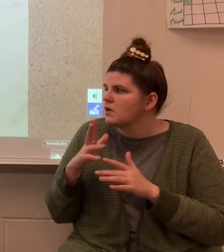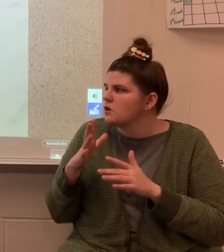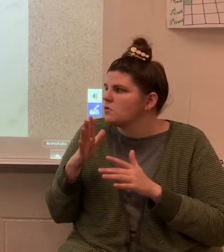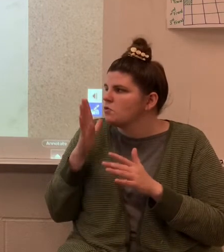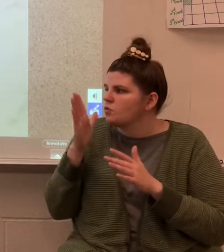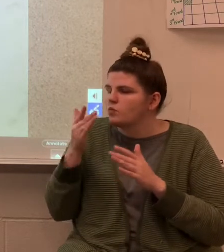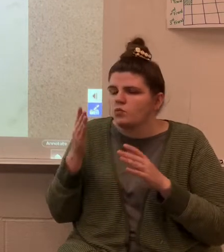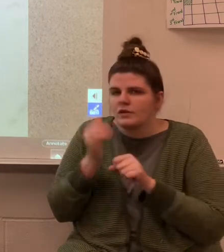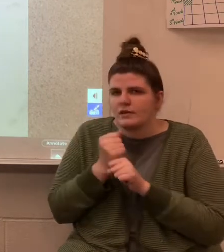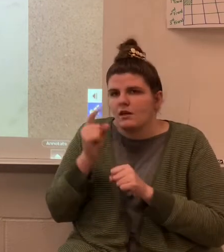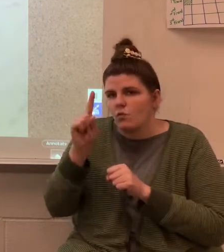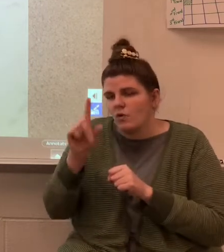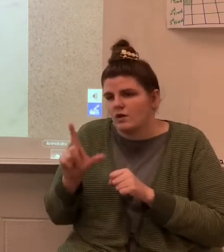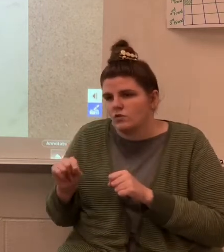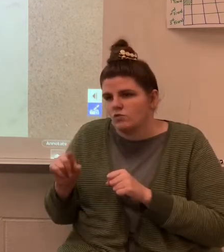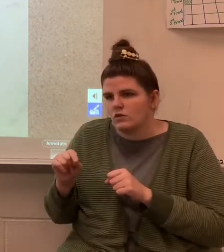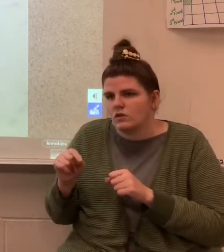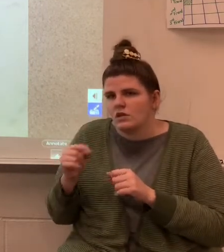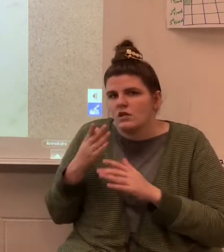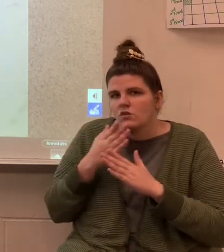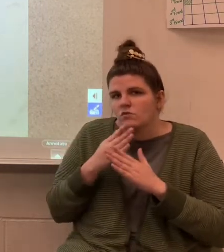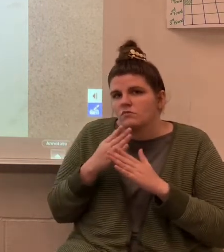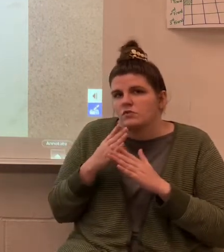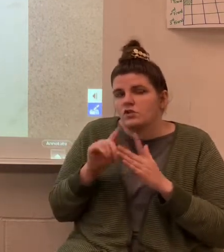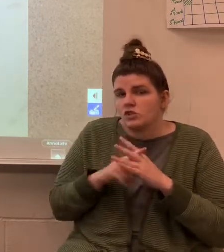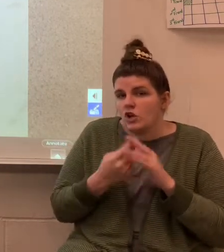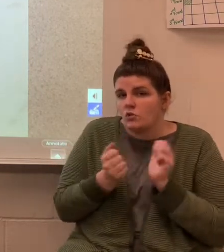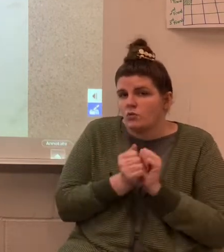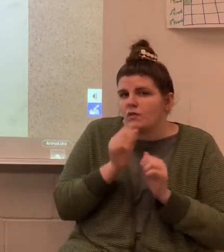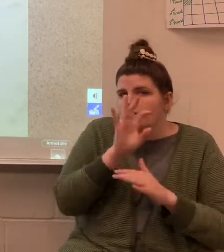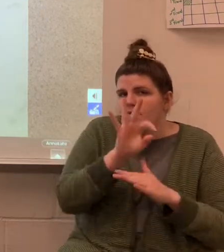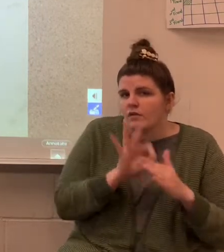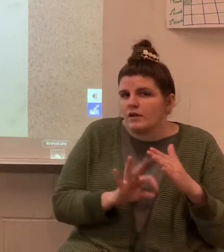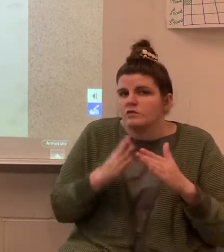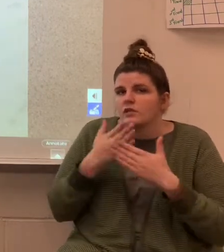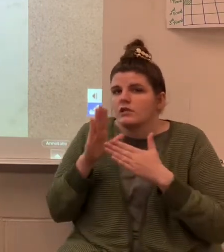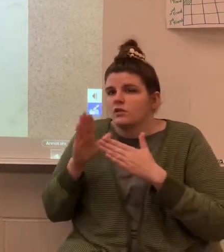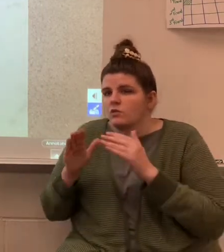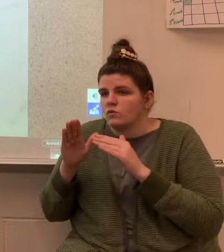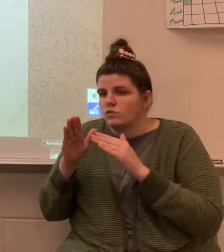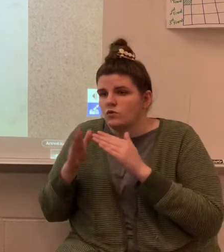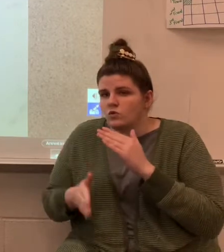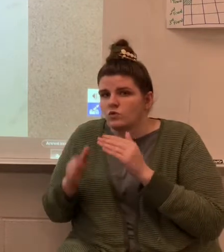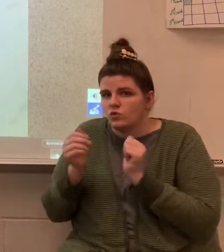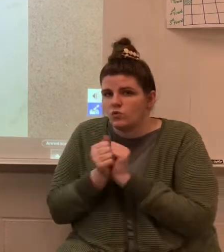1/20. We started with a fraction, we end with a fraction.